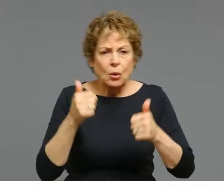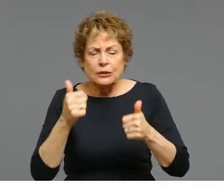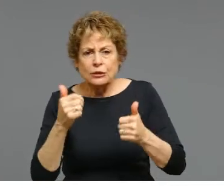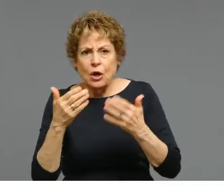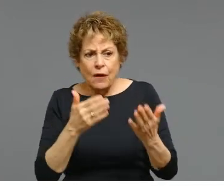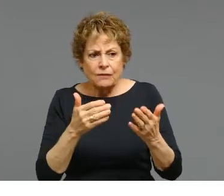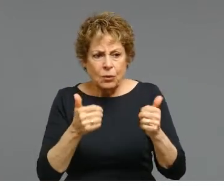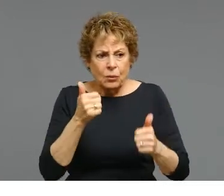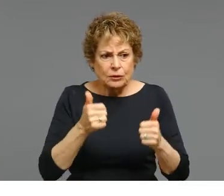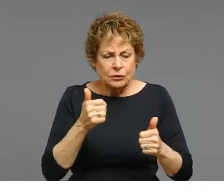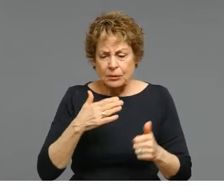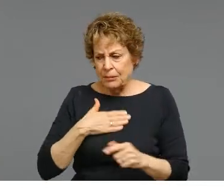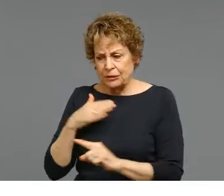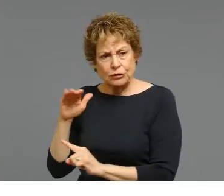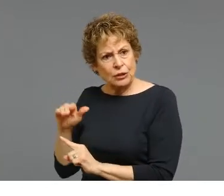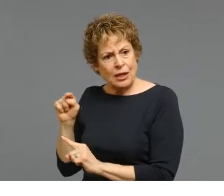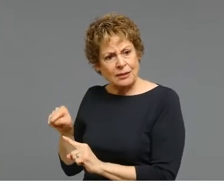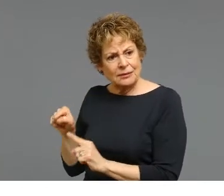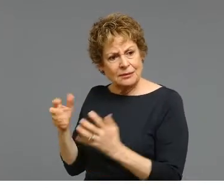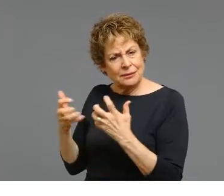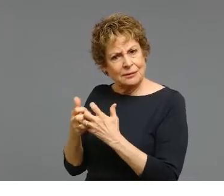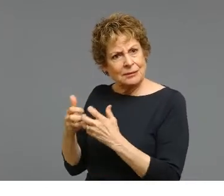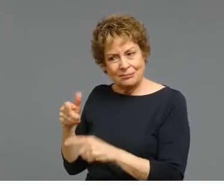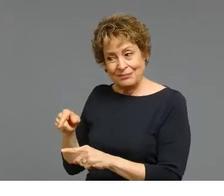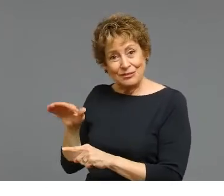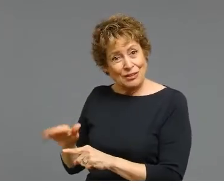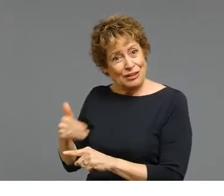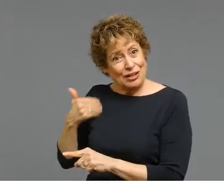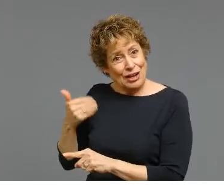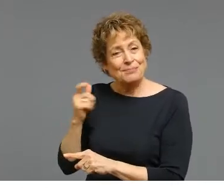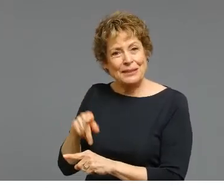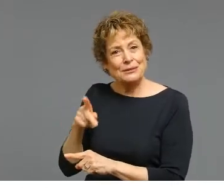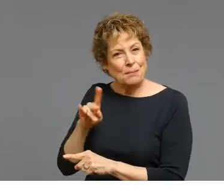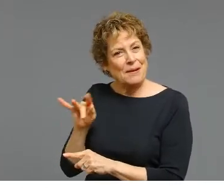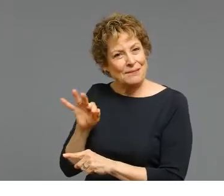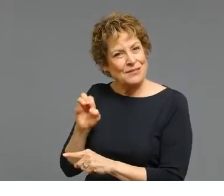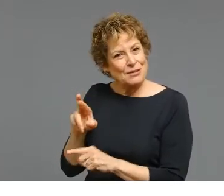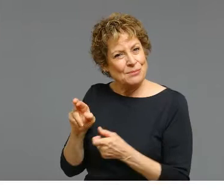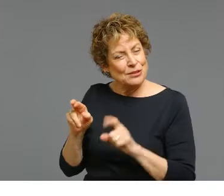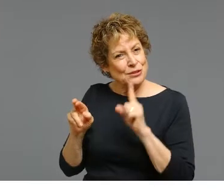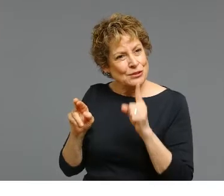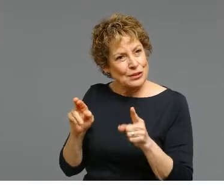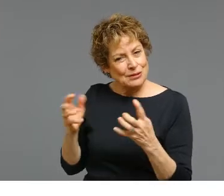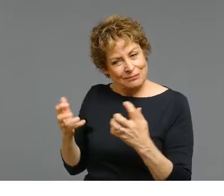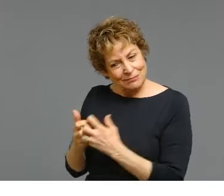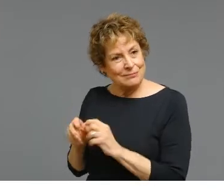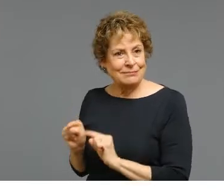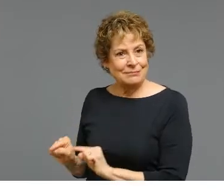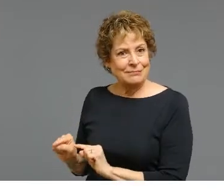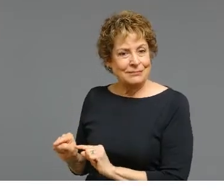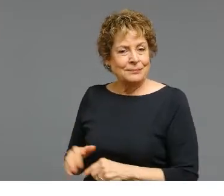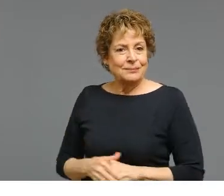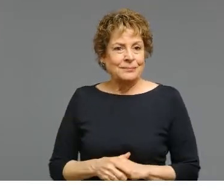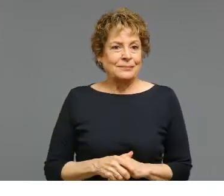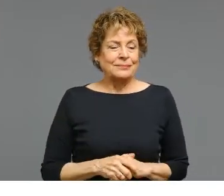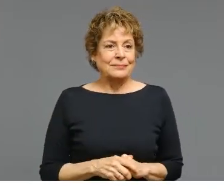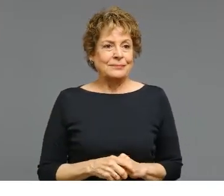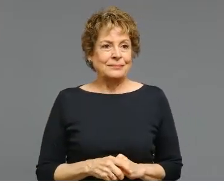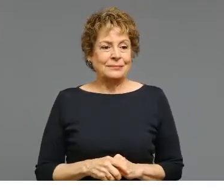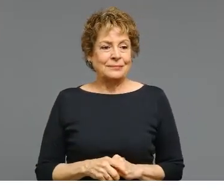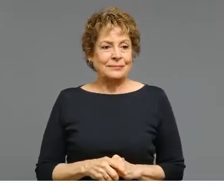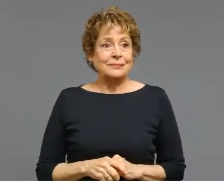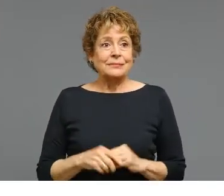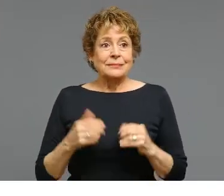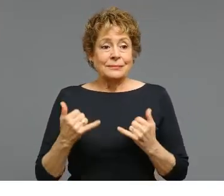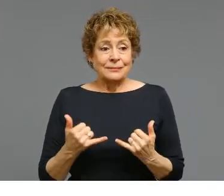do have the Pfizer. As you can see, we are seeing